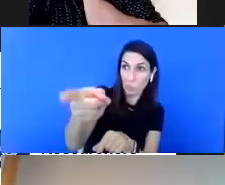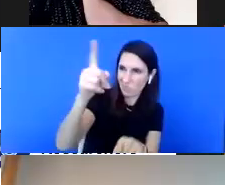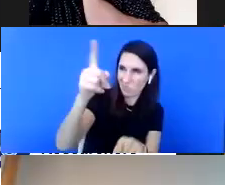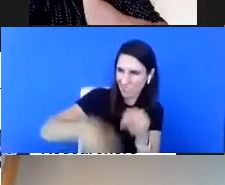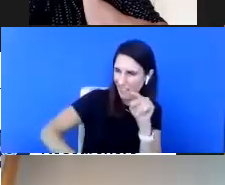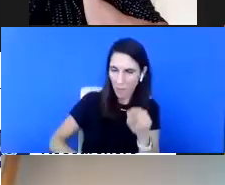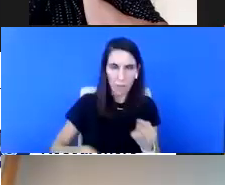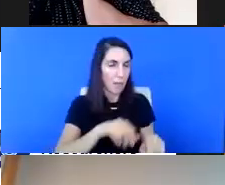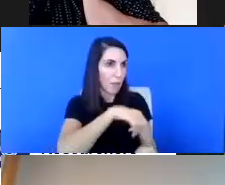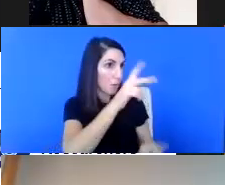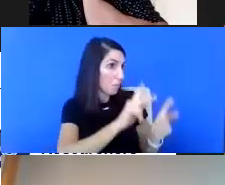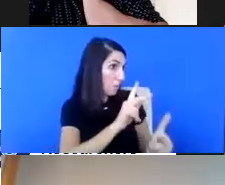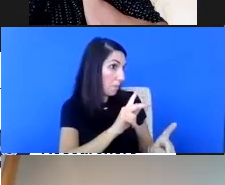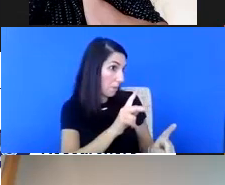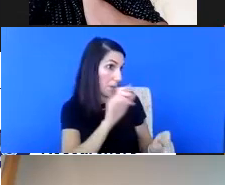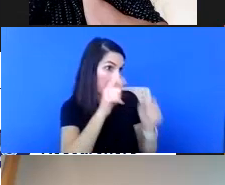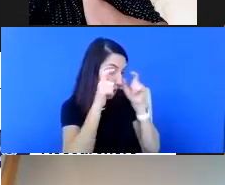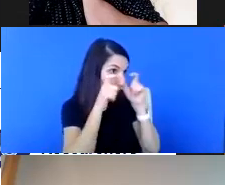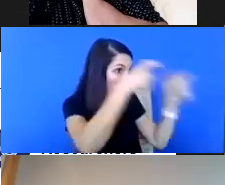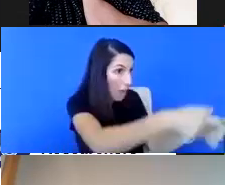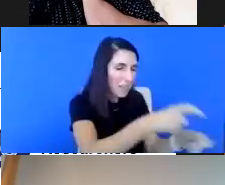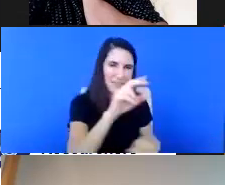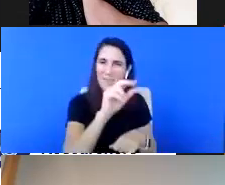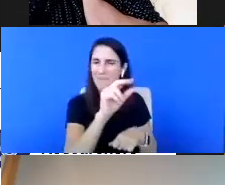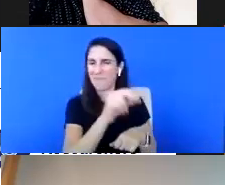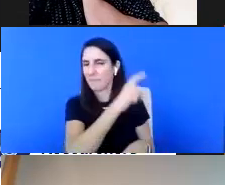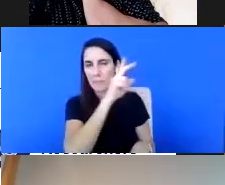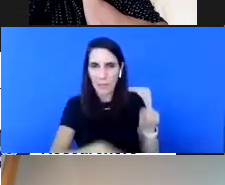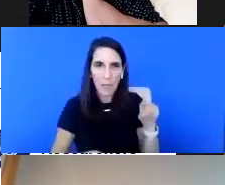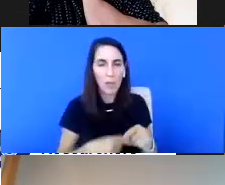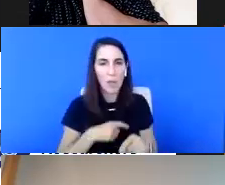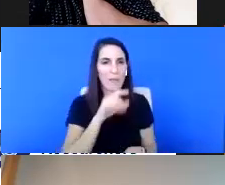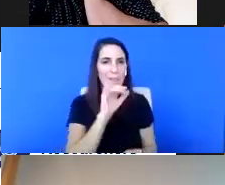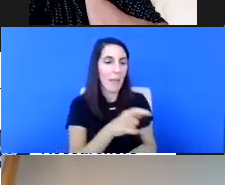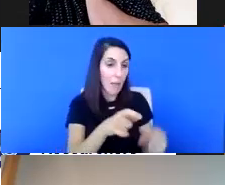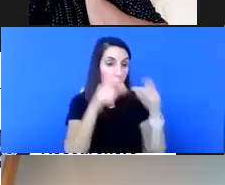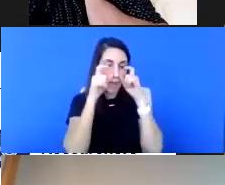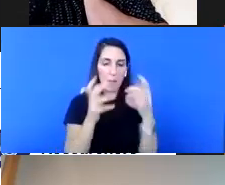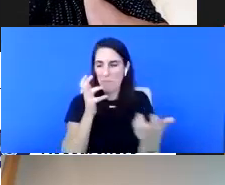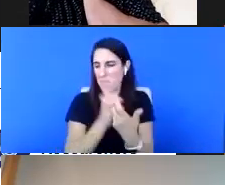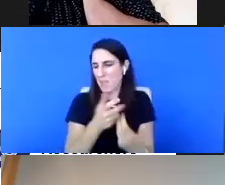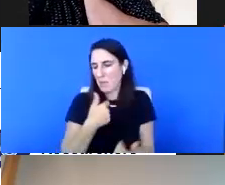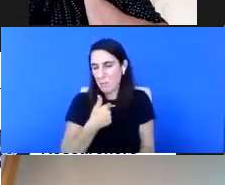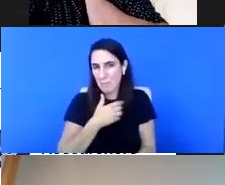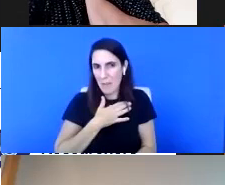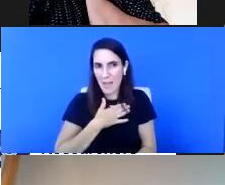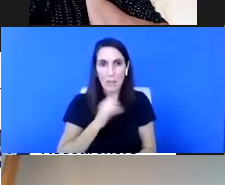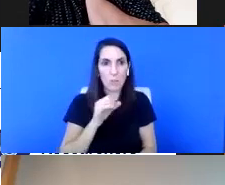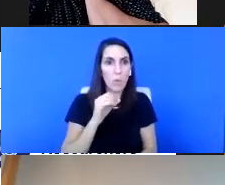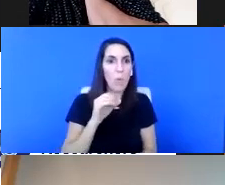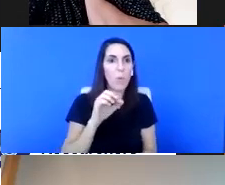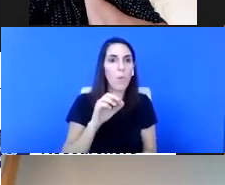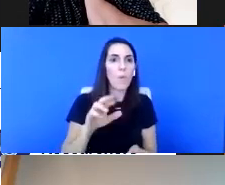that has sight problems, and it would only work for me. So prescription eyeglasses are a